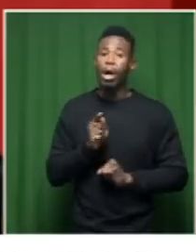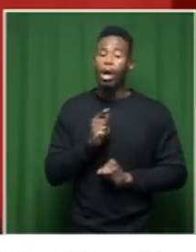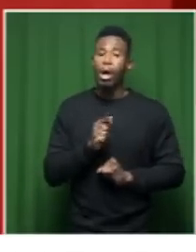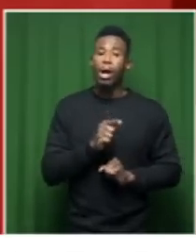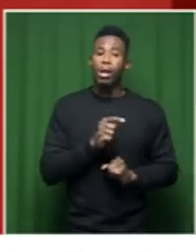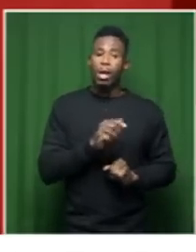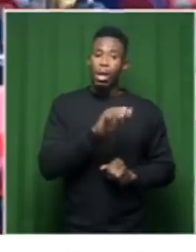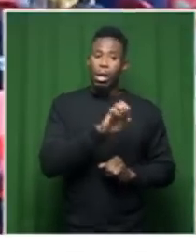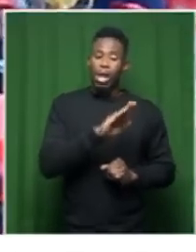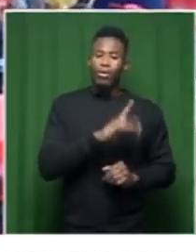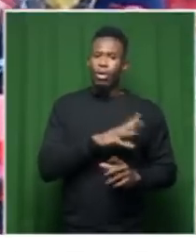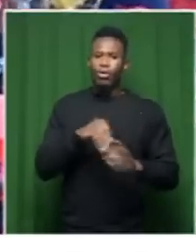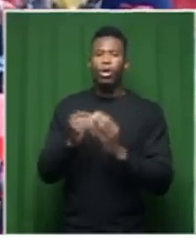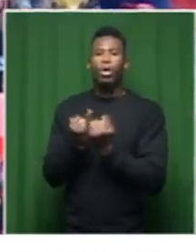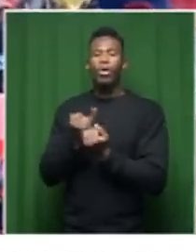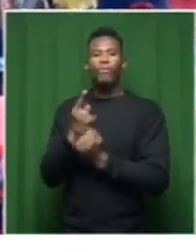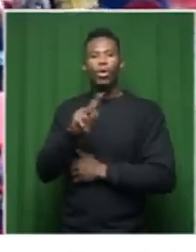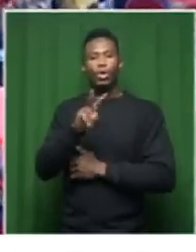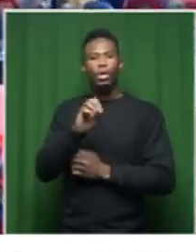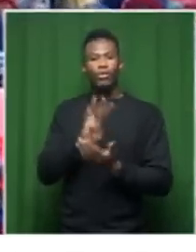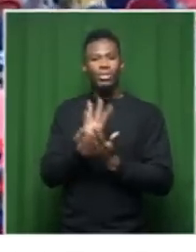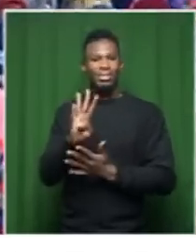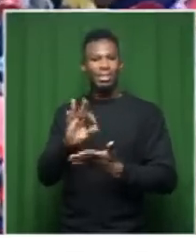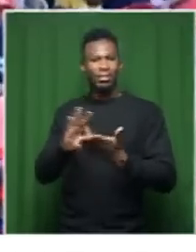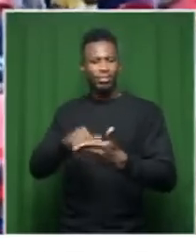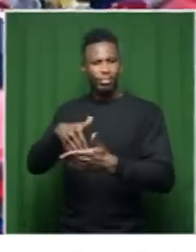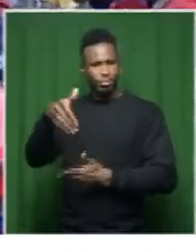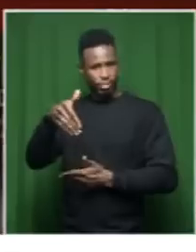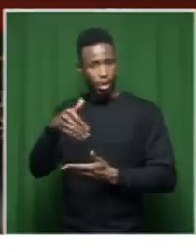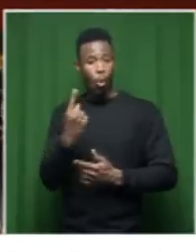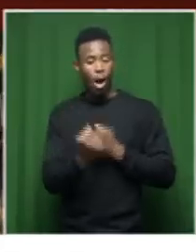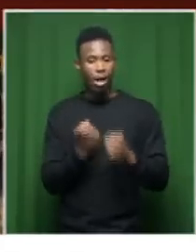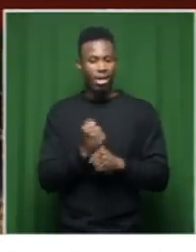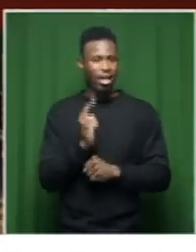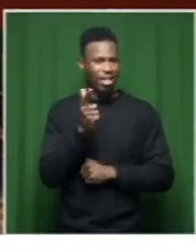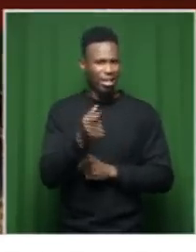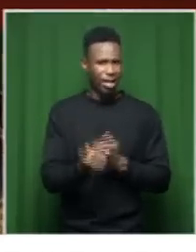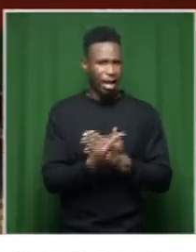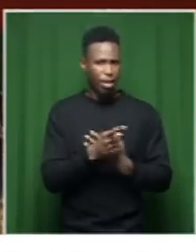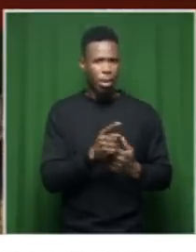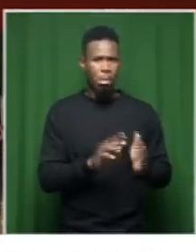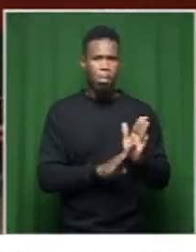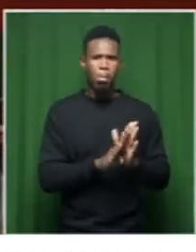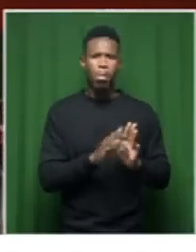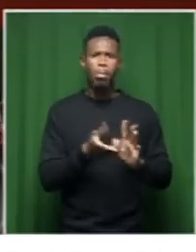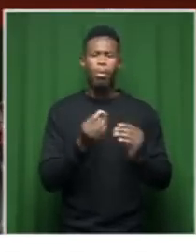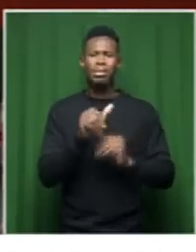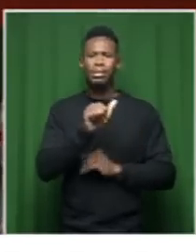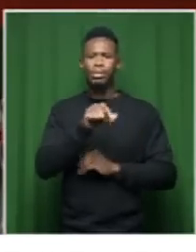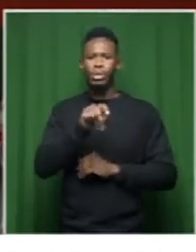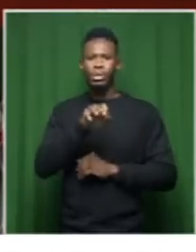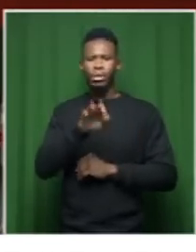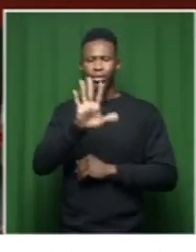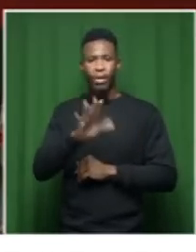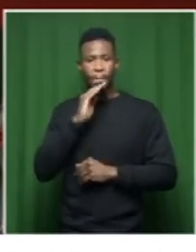contested the 2014 elections. Just 1 year after its formation, it garnered an impressive 6.35% of the votes, translating